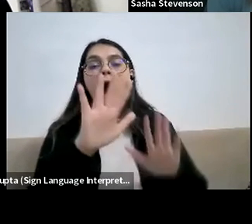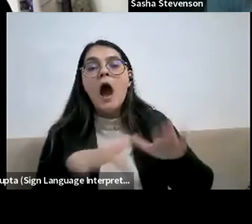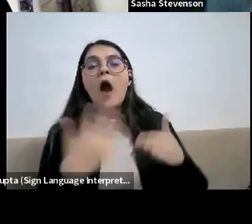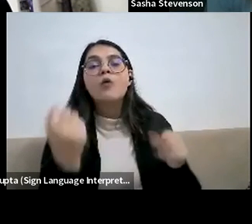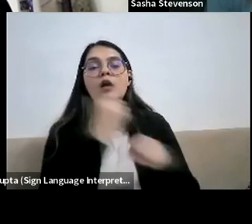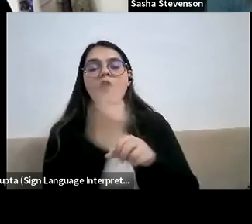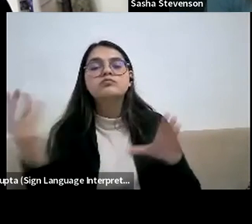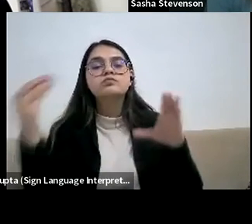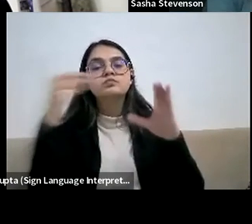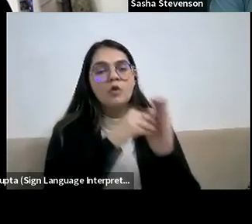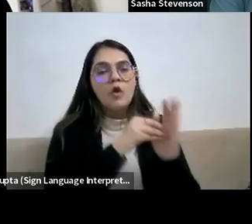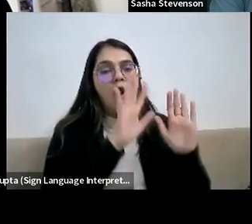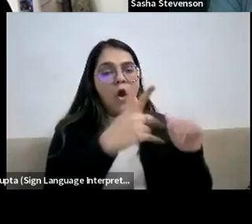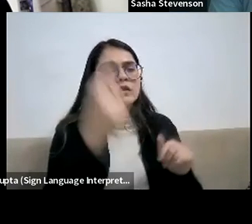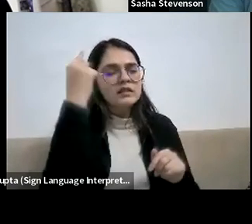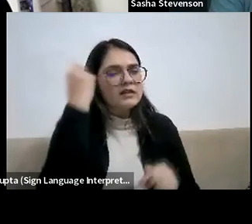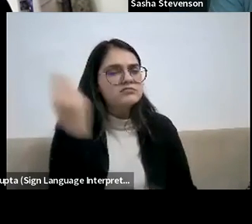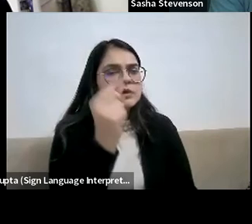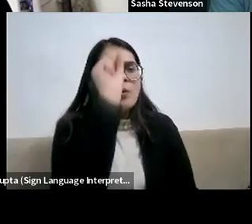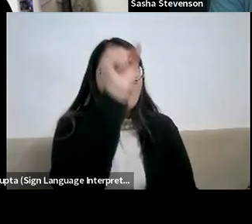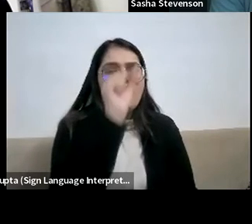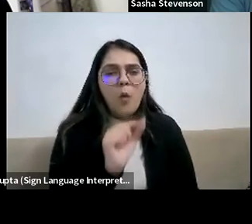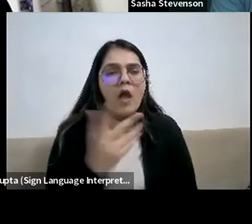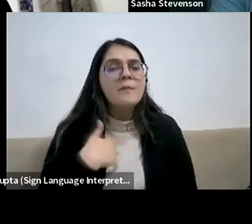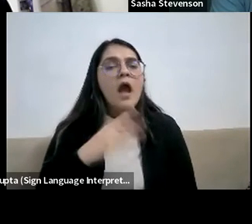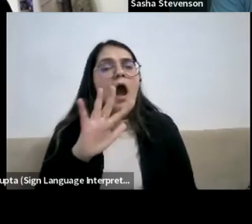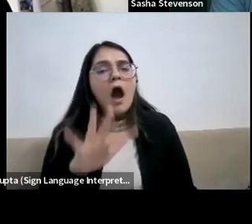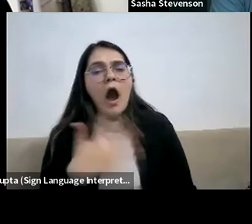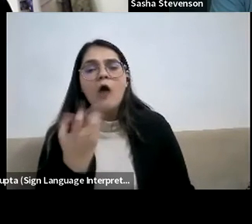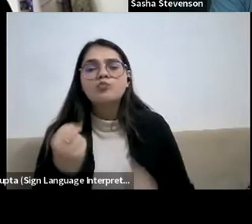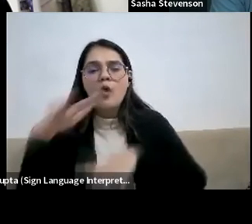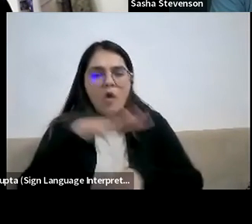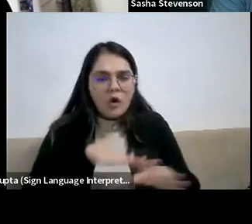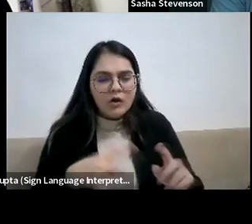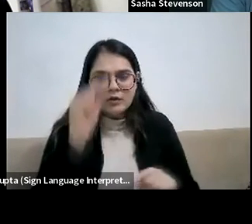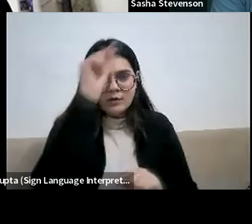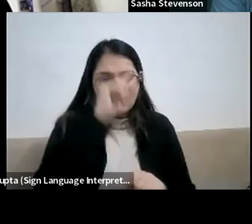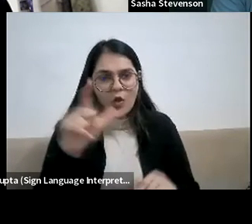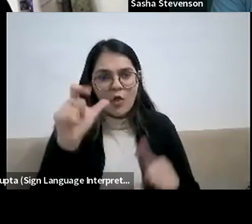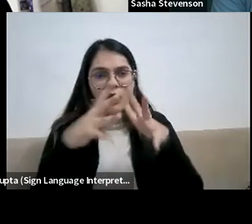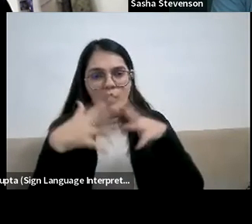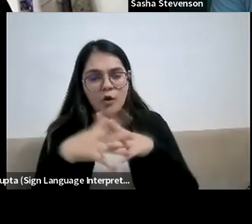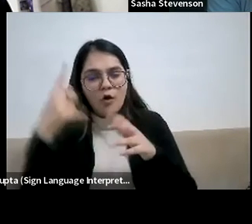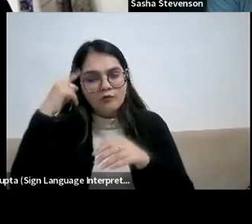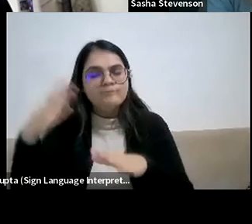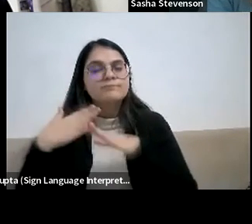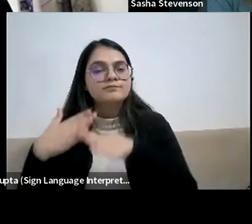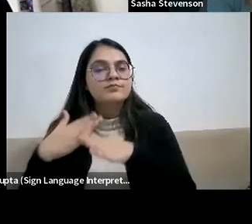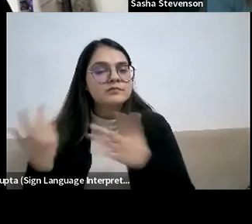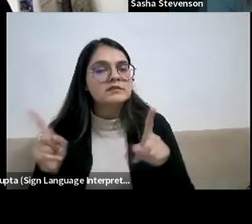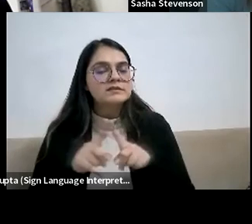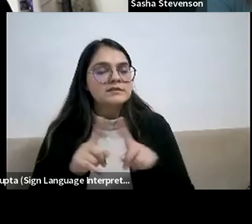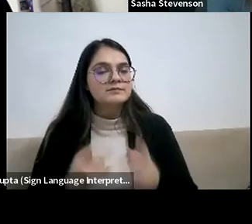other tools do you think can be used to augment the law in fostering inclusive governance?